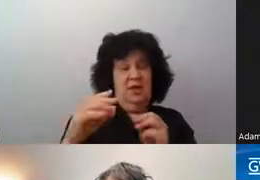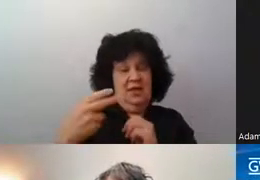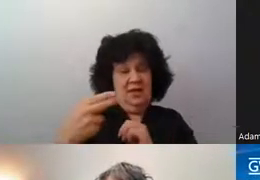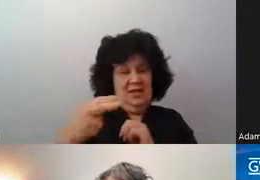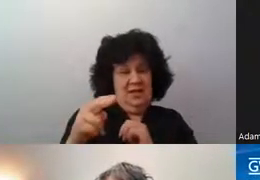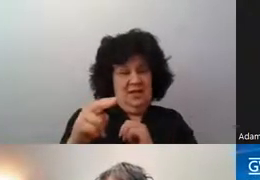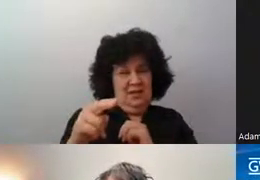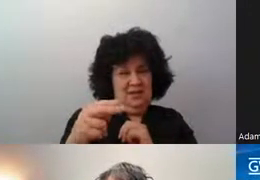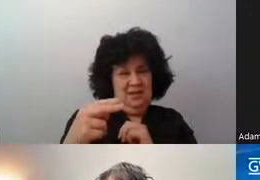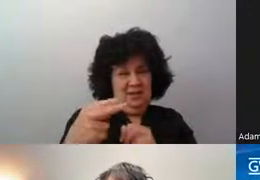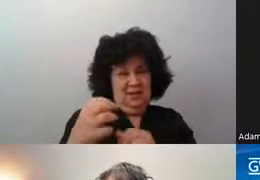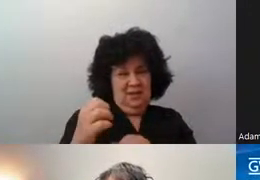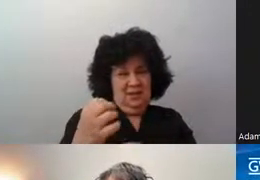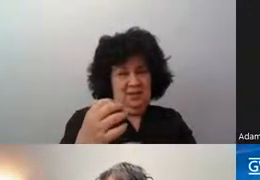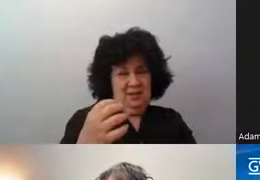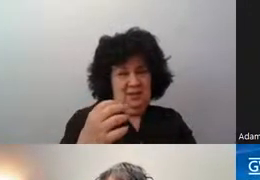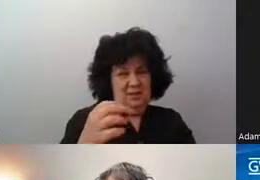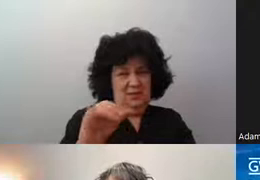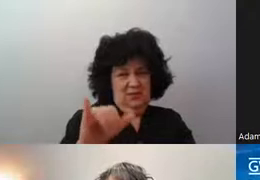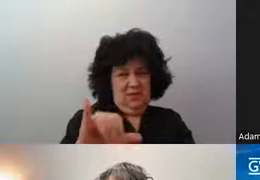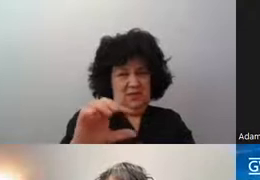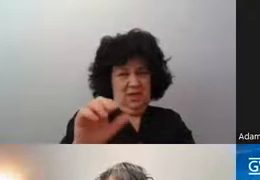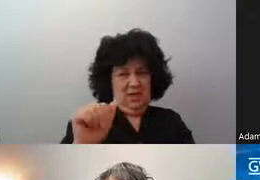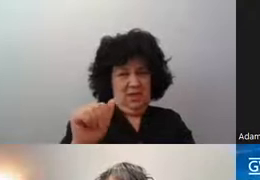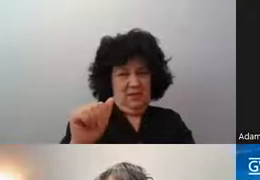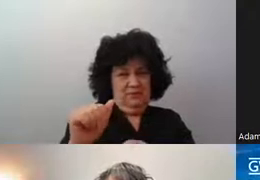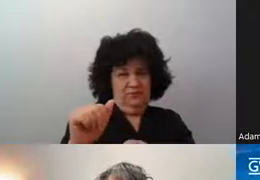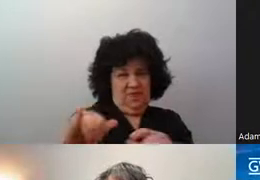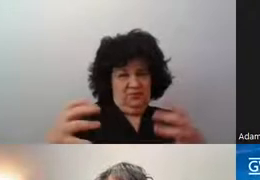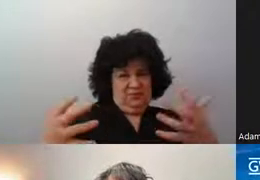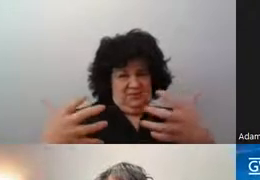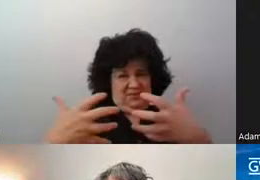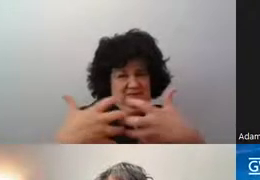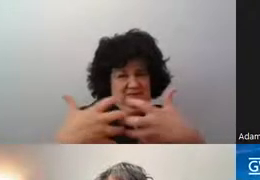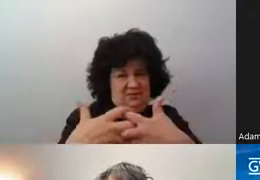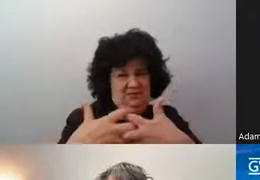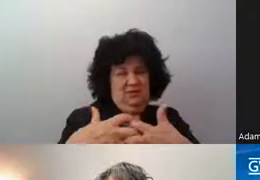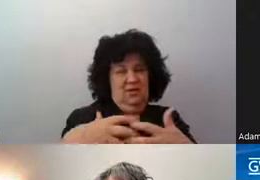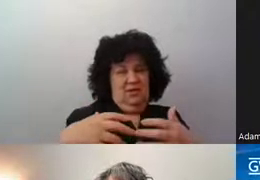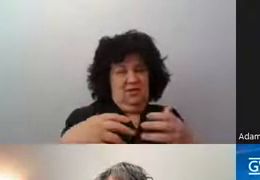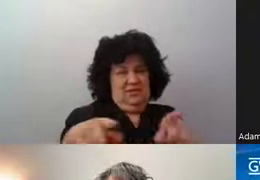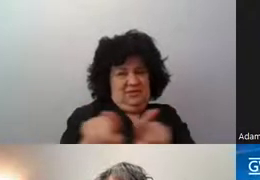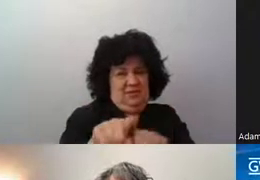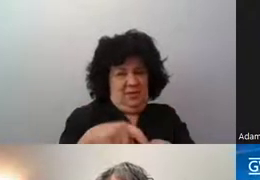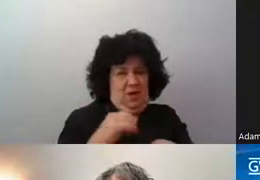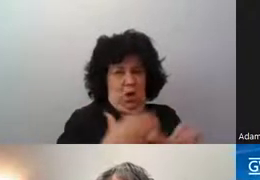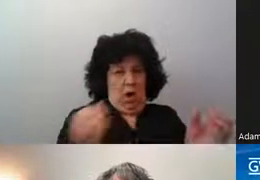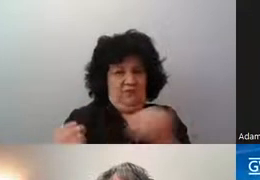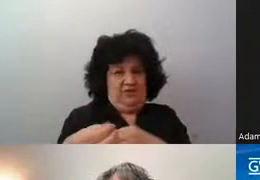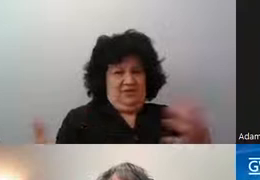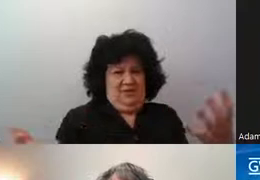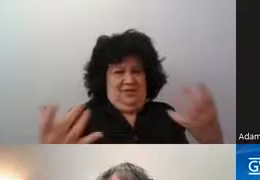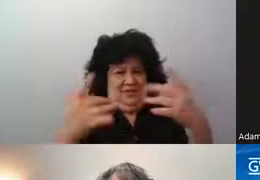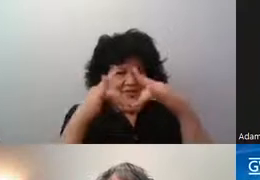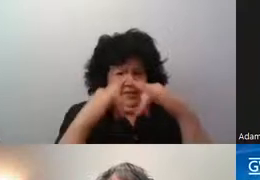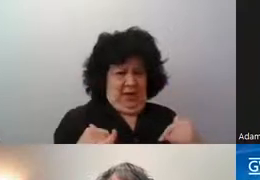The GBAC was created at the exact same time as our office was created. The idea was, if we have a Office of